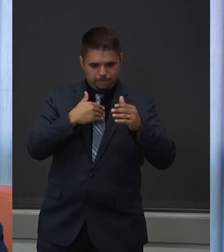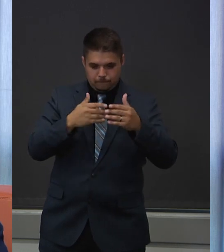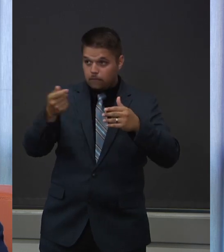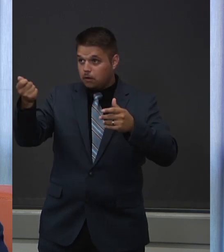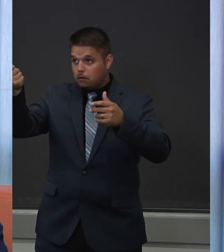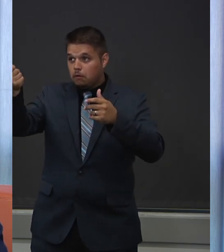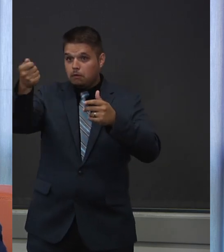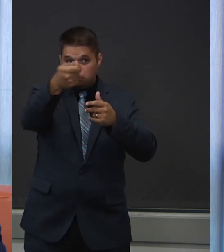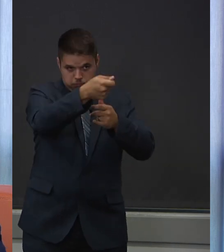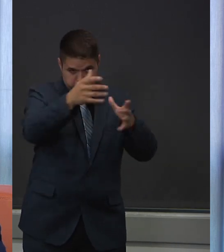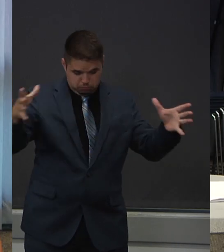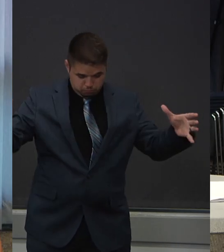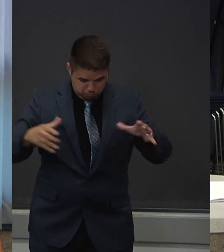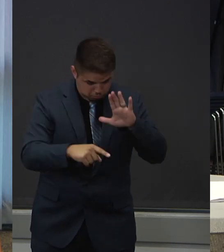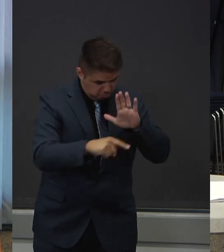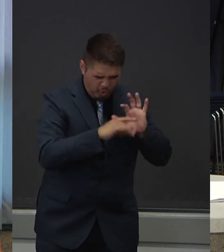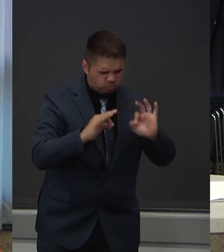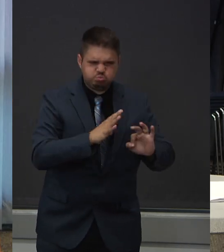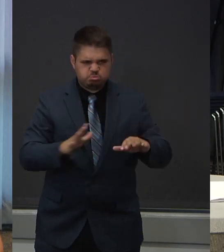in Oregon.